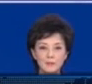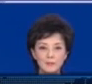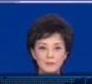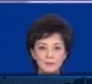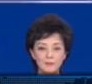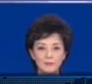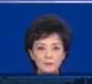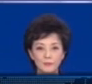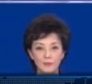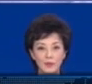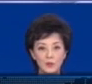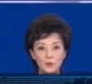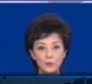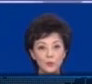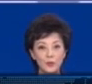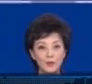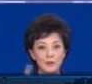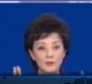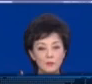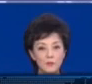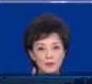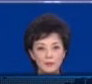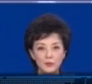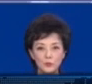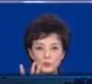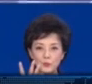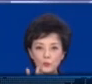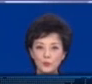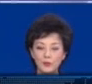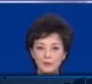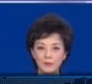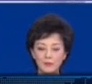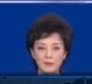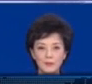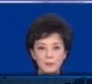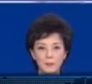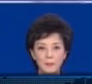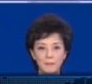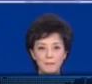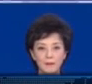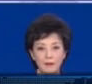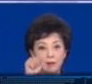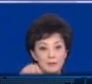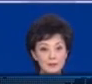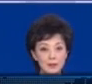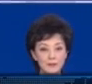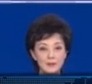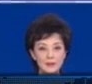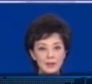in Wuhan. This is an institutional arrangement for the country. We have focused on five